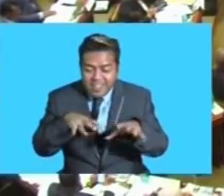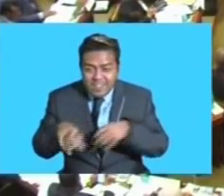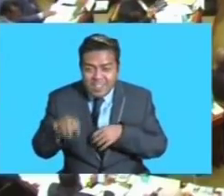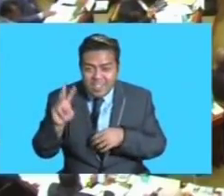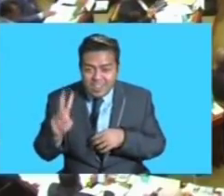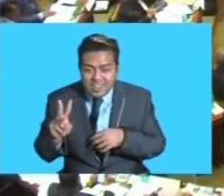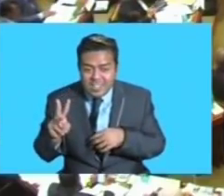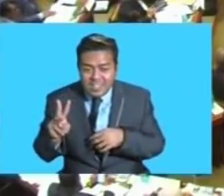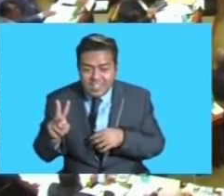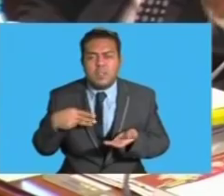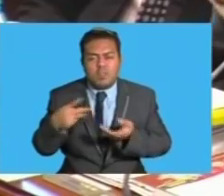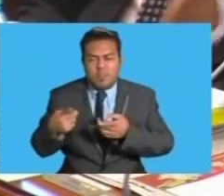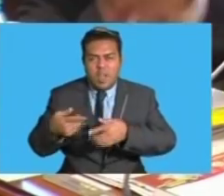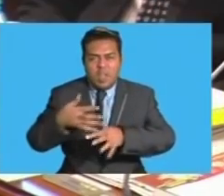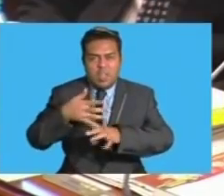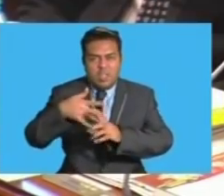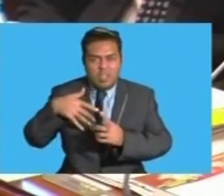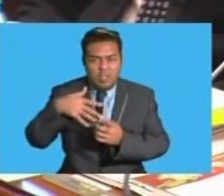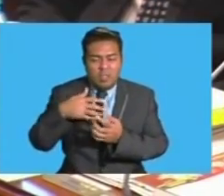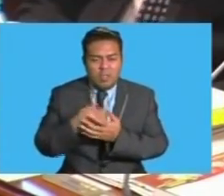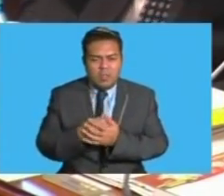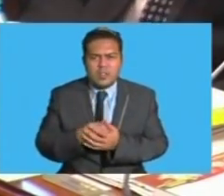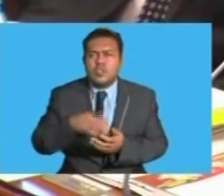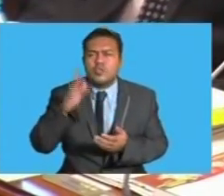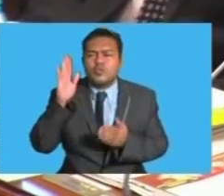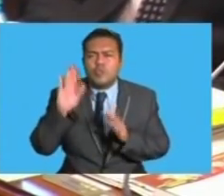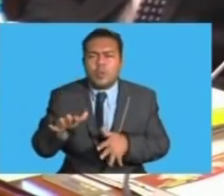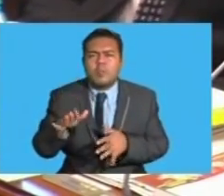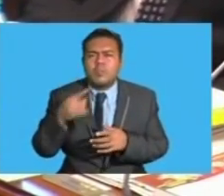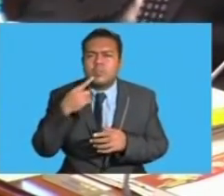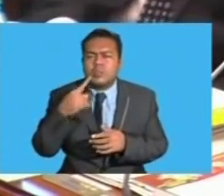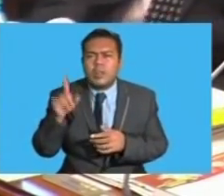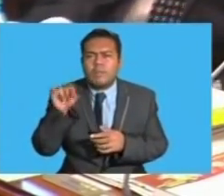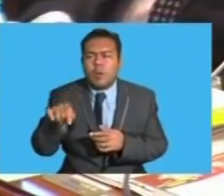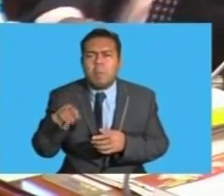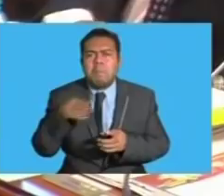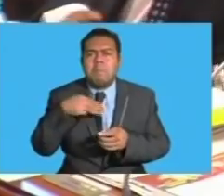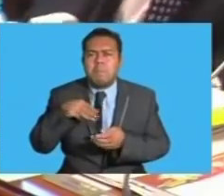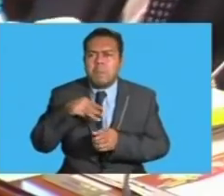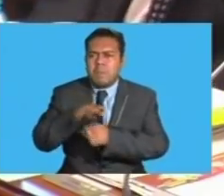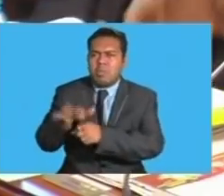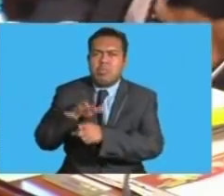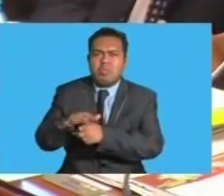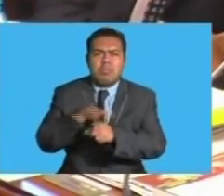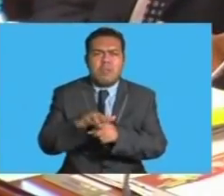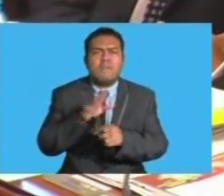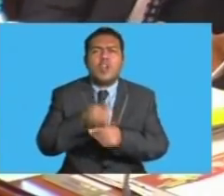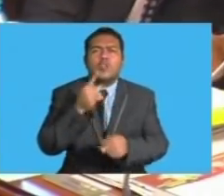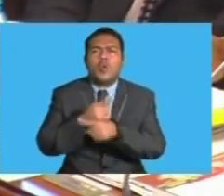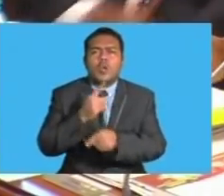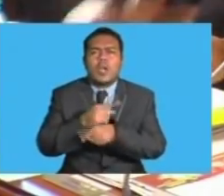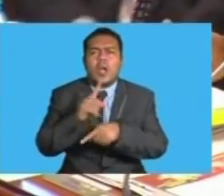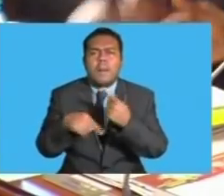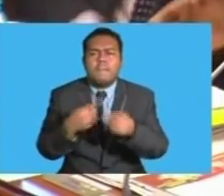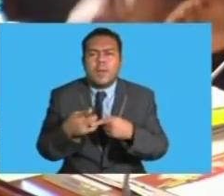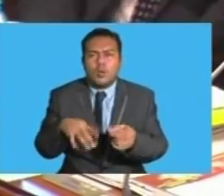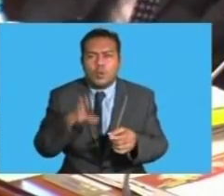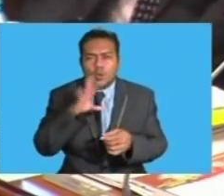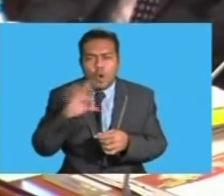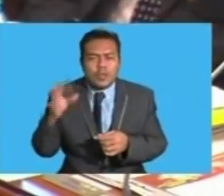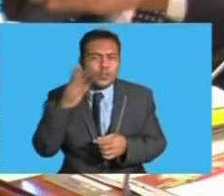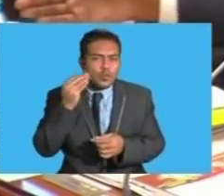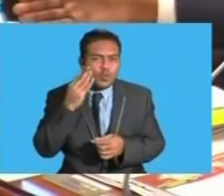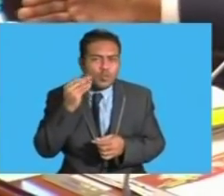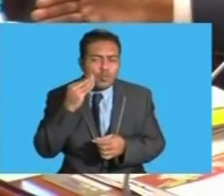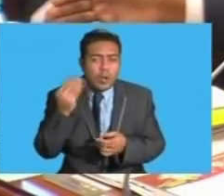side, stop accusing members on the other side or on the opposition side if they're talking about non-sugar crops, if